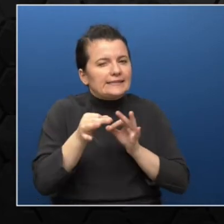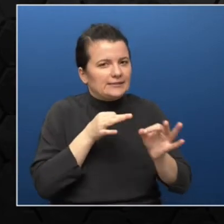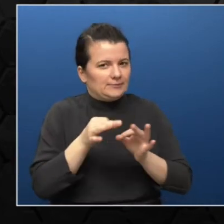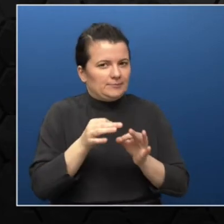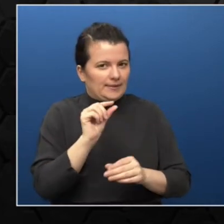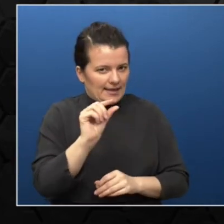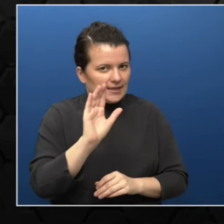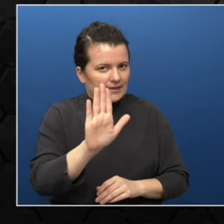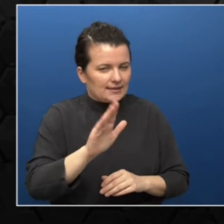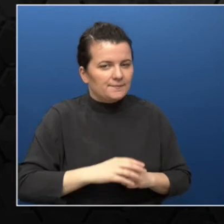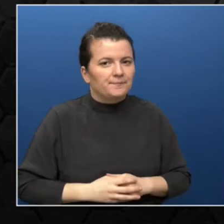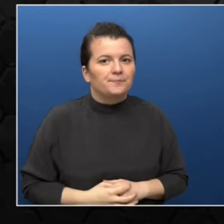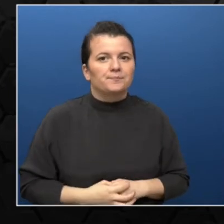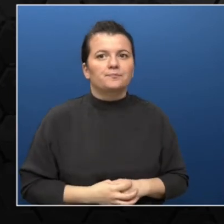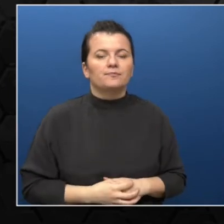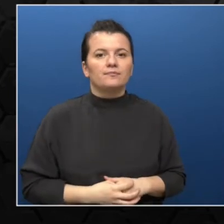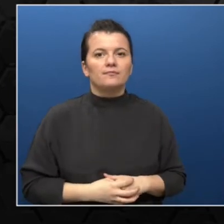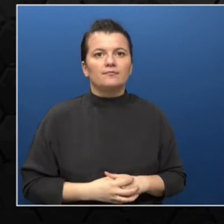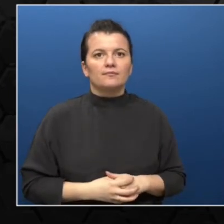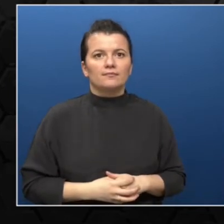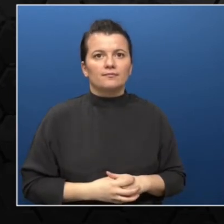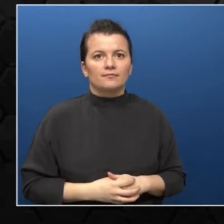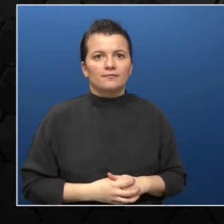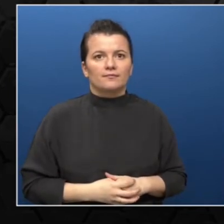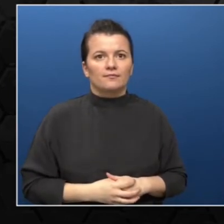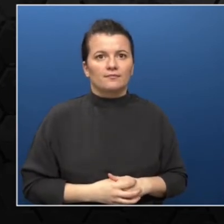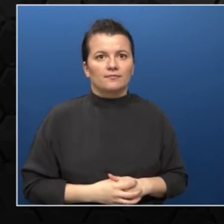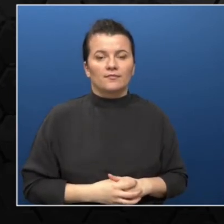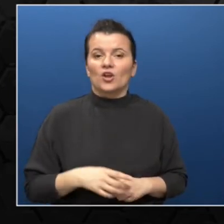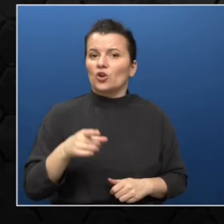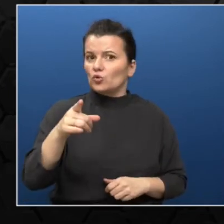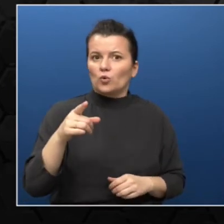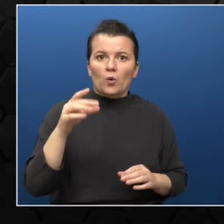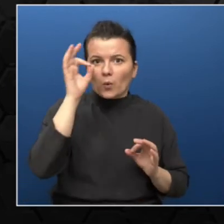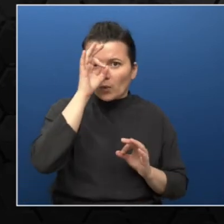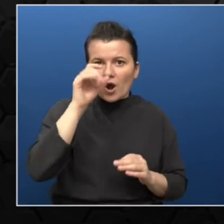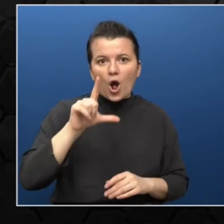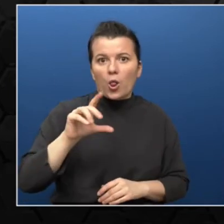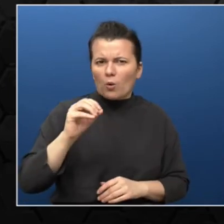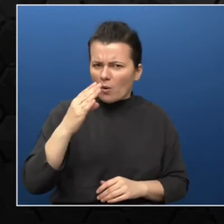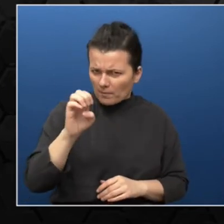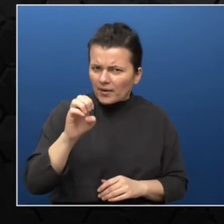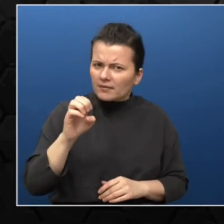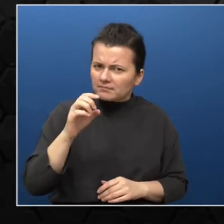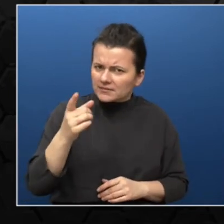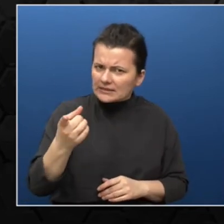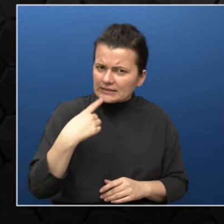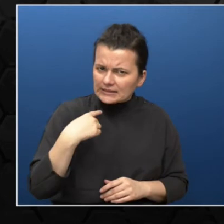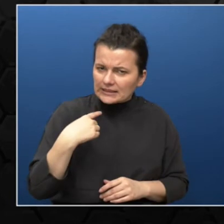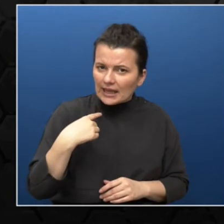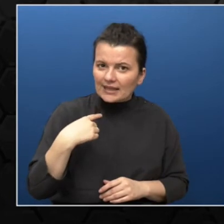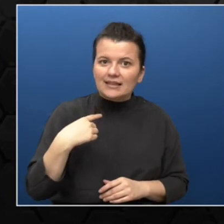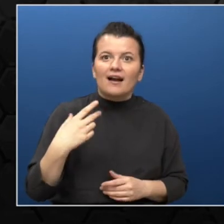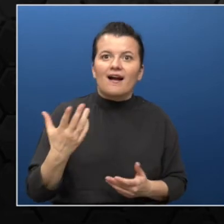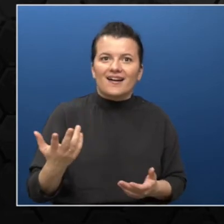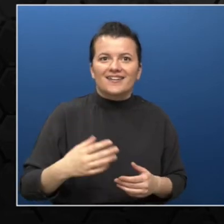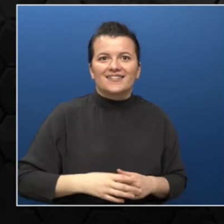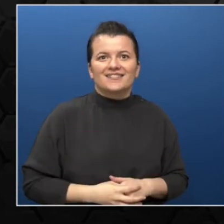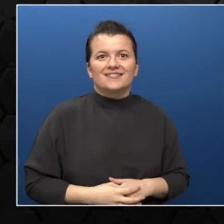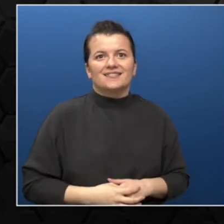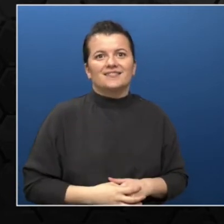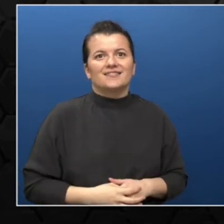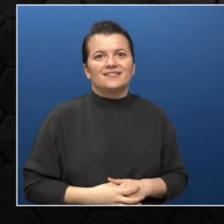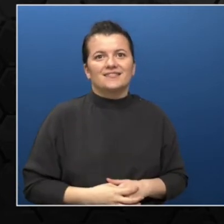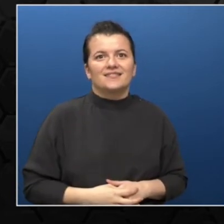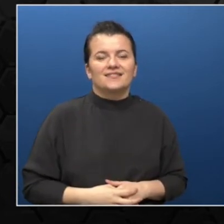you've already mentioned that you haven't heard of Lobe before. And this is